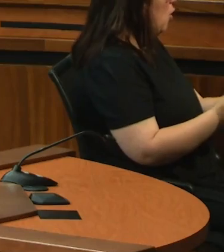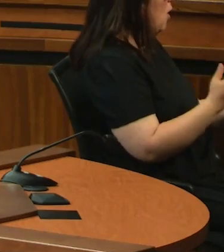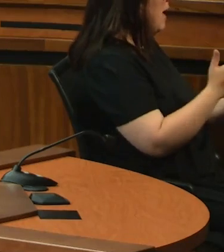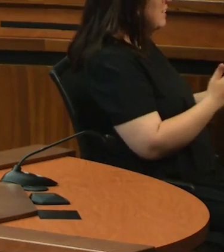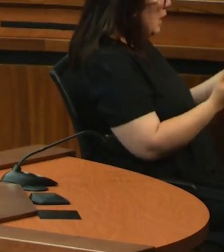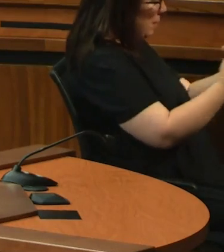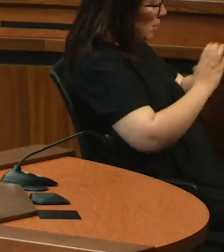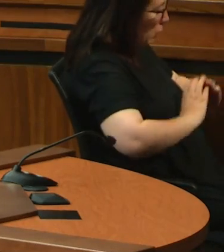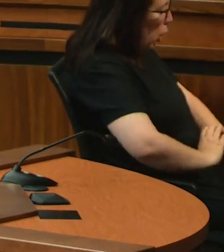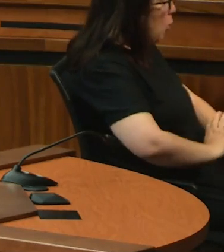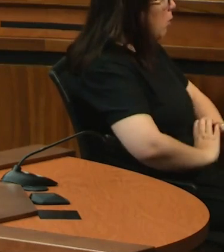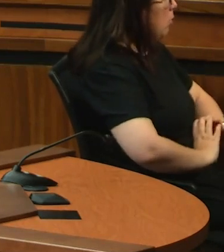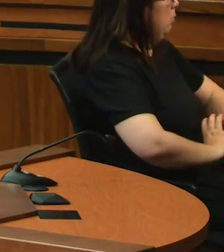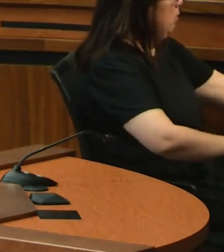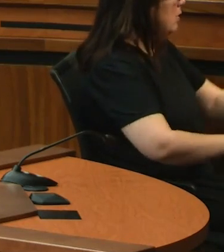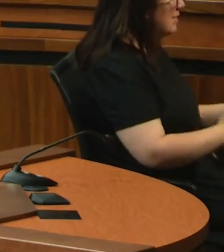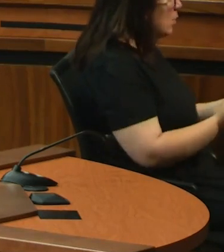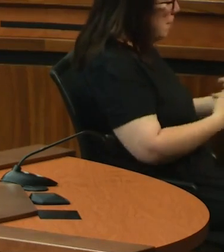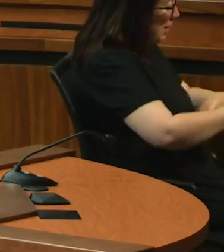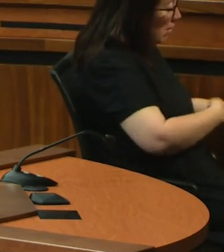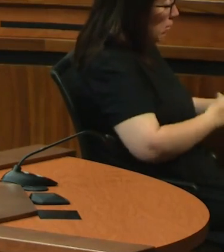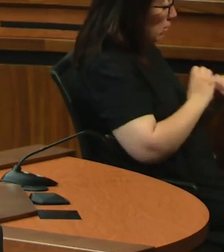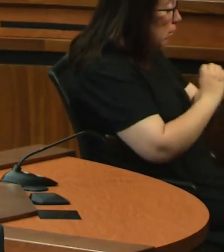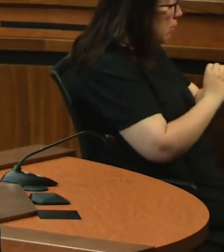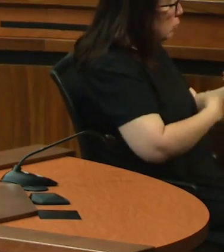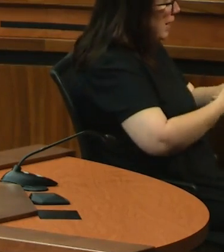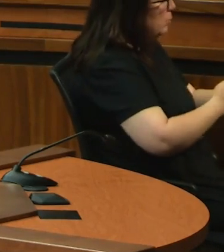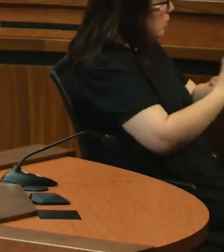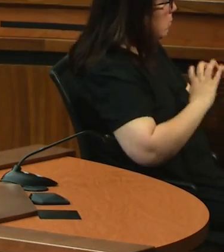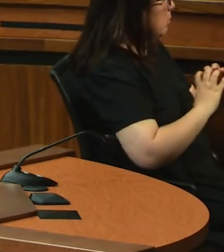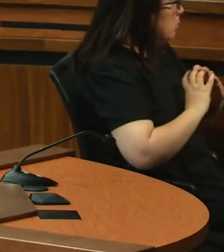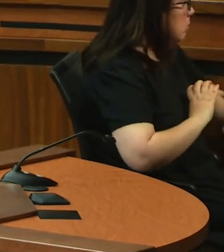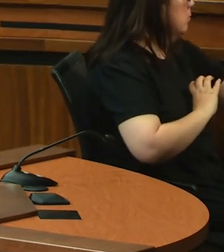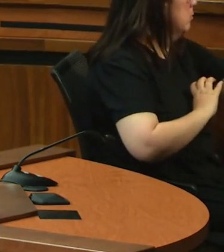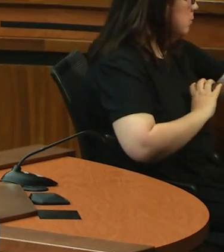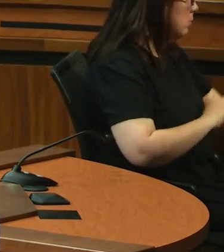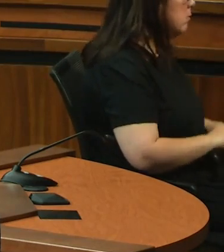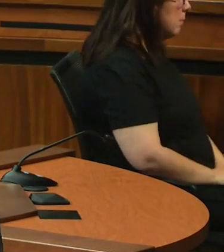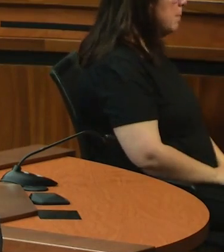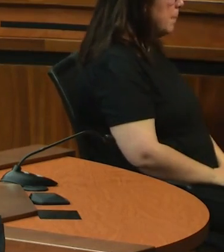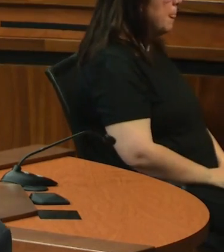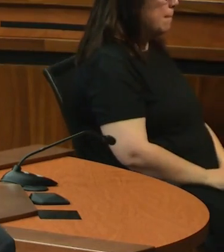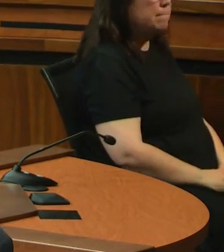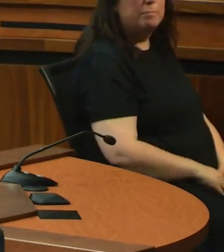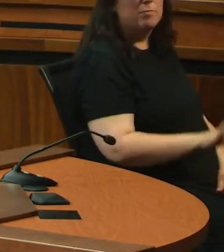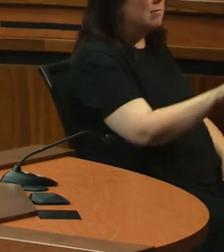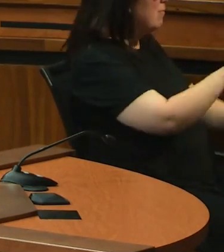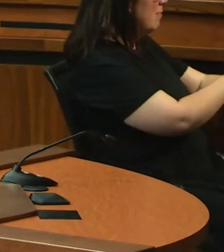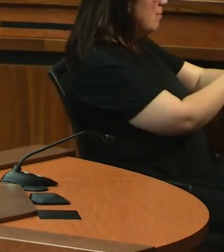Main Street. So all of these are going to be represented in the next few slides. And one thing I want to warn